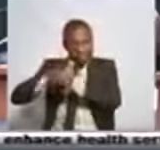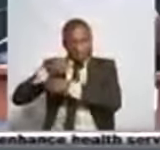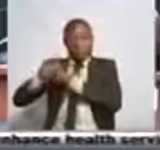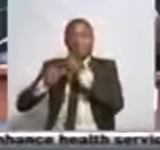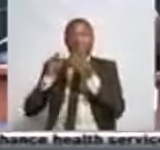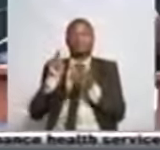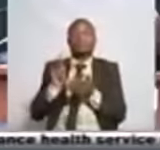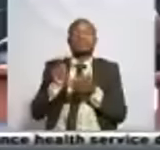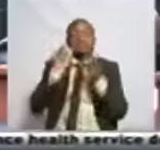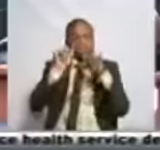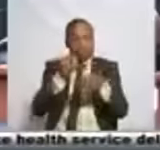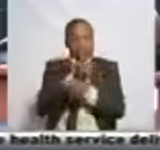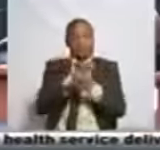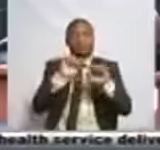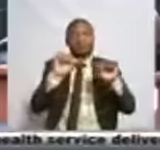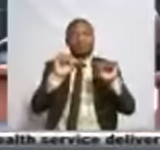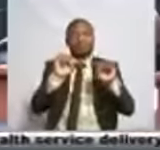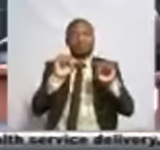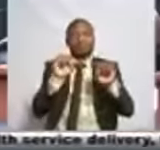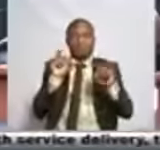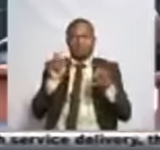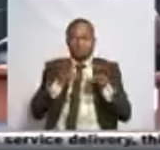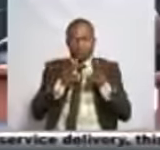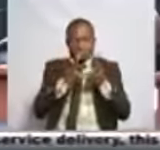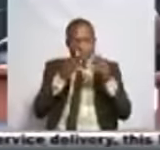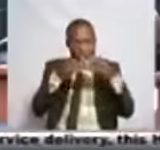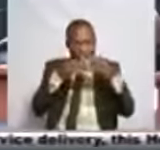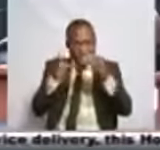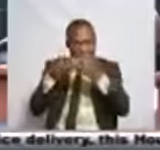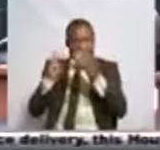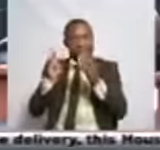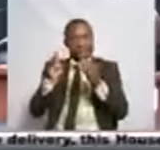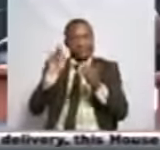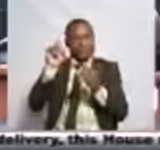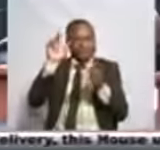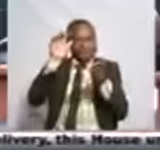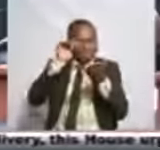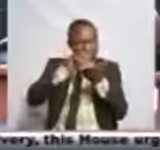of, and we can deal with it in that manner. To open